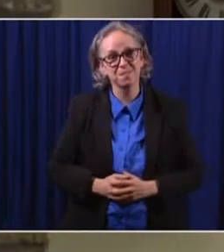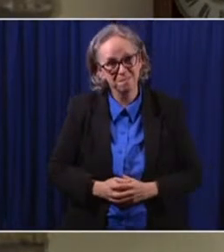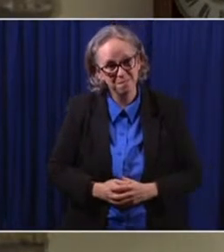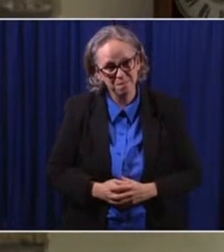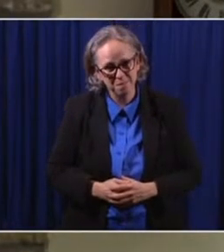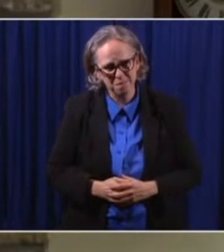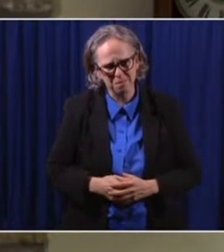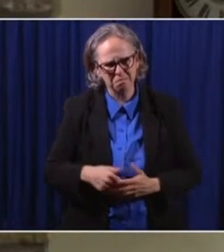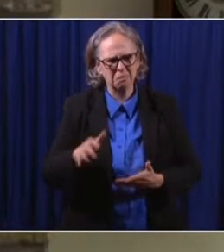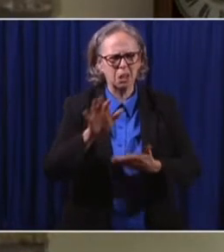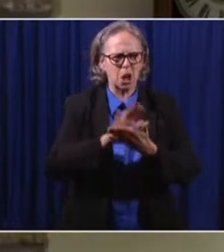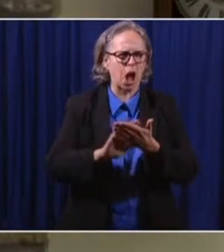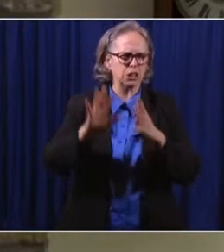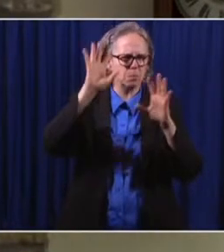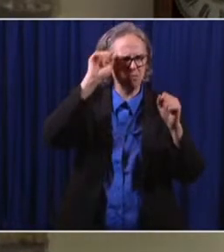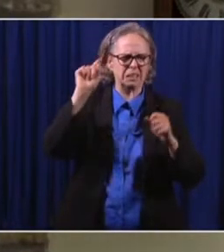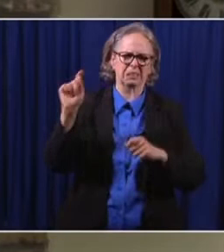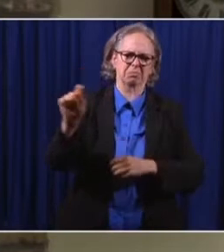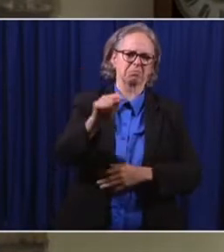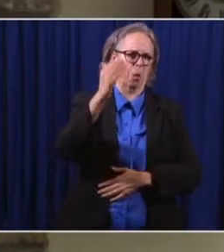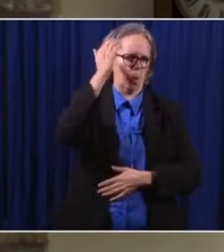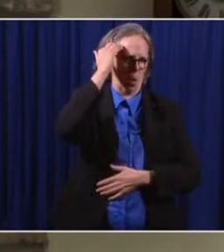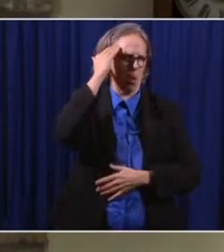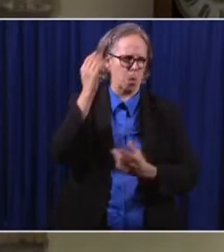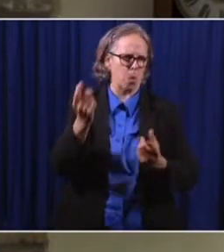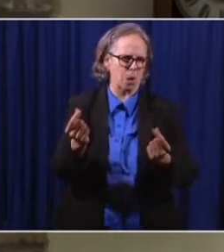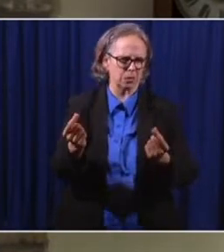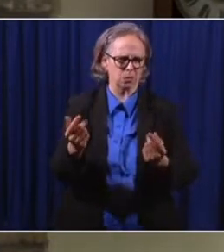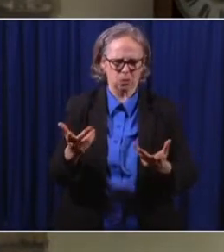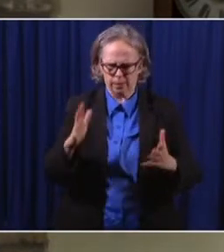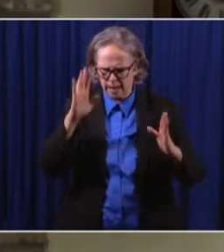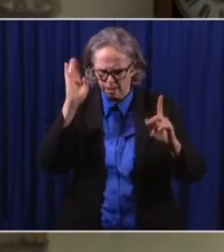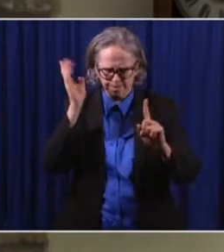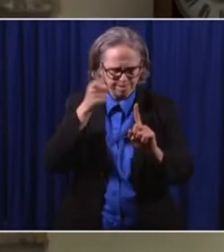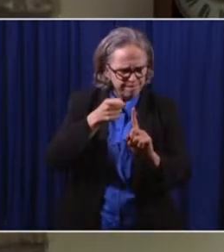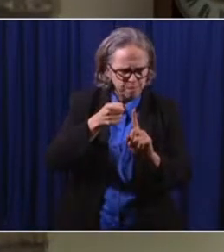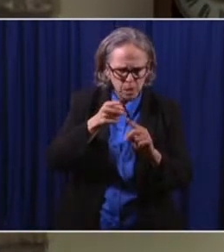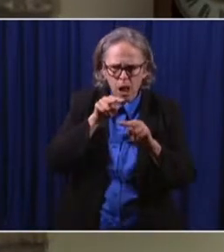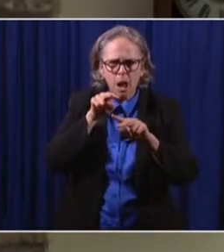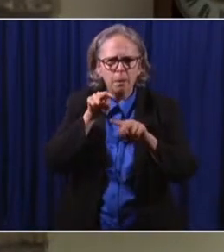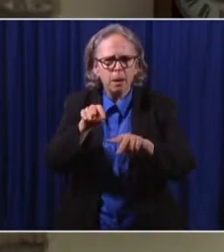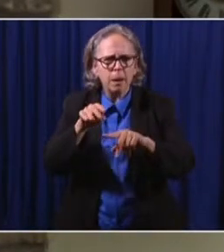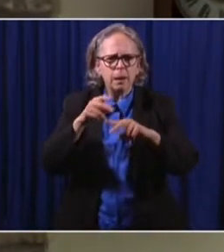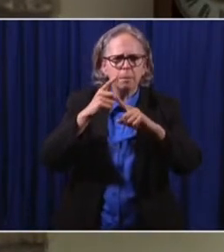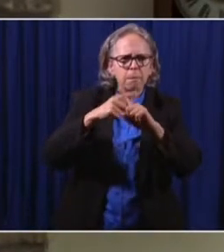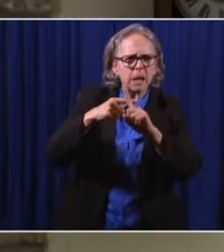this. They're focused on it. They're watching the numbers and they're doing what they can.